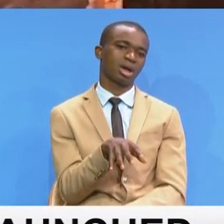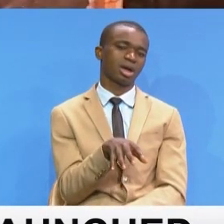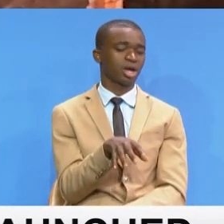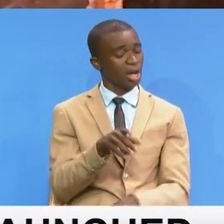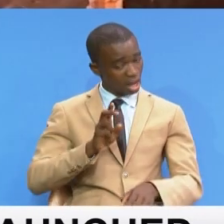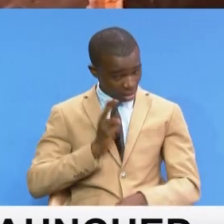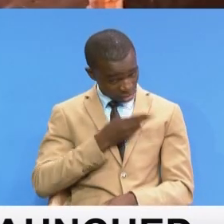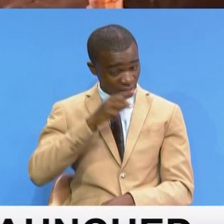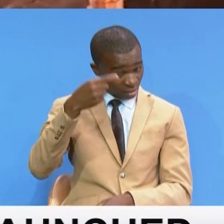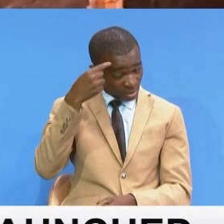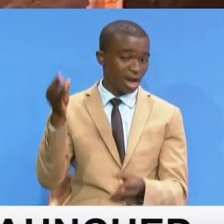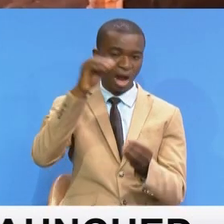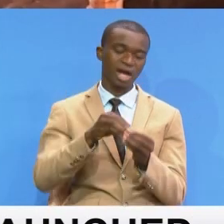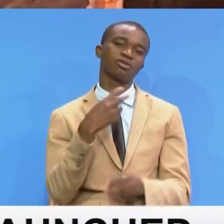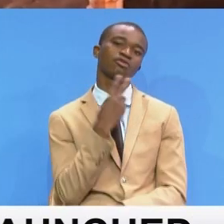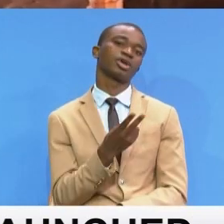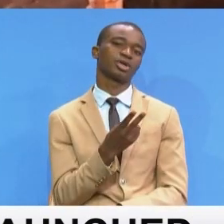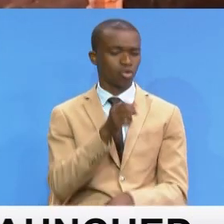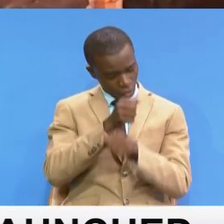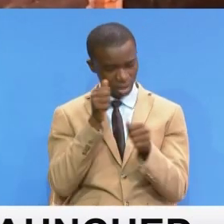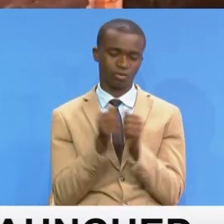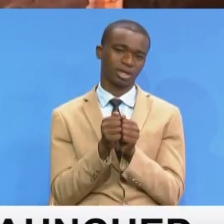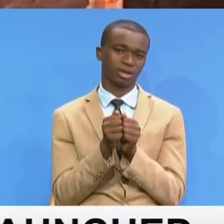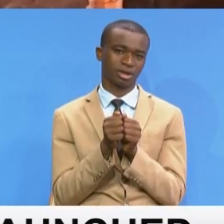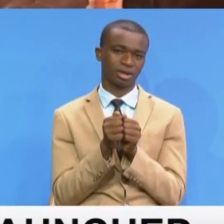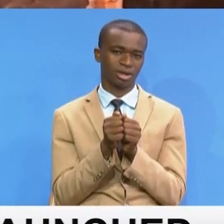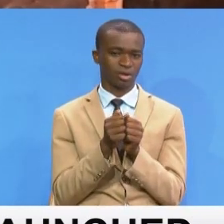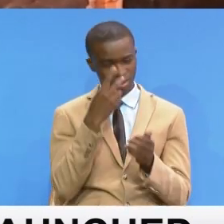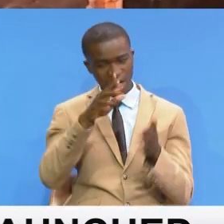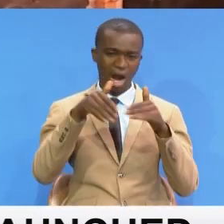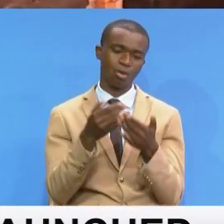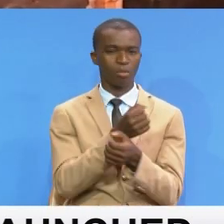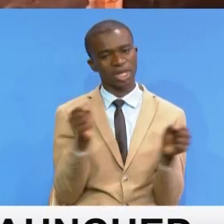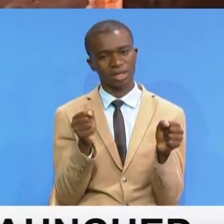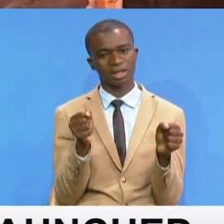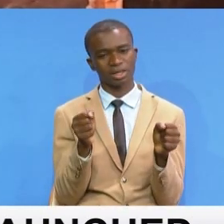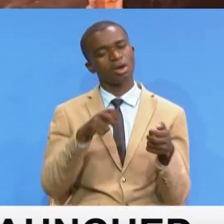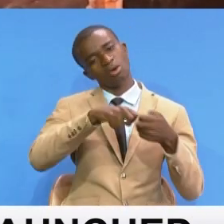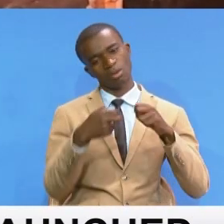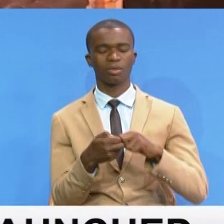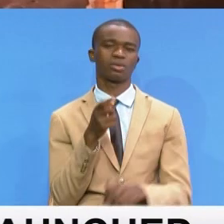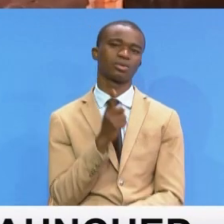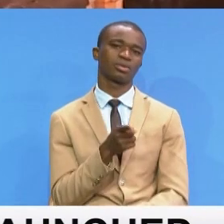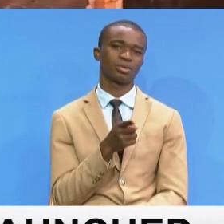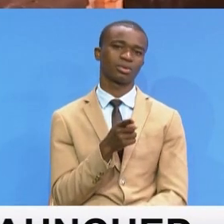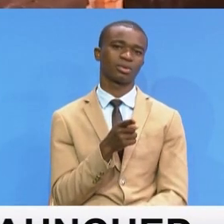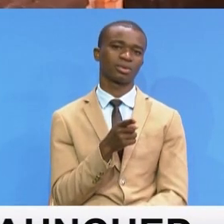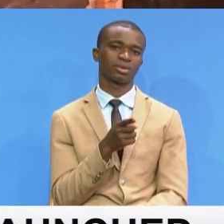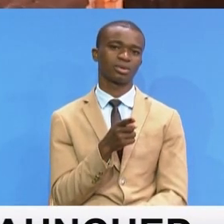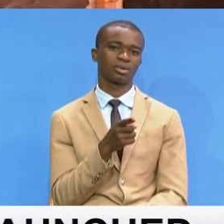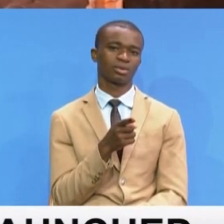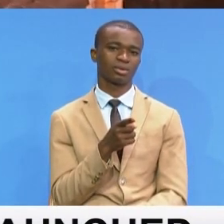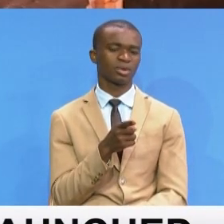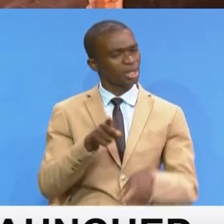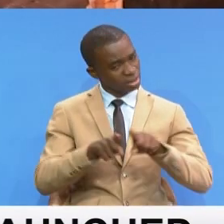voice, so that together we see how we can handle this situation, which is really